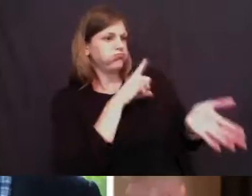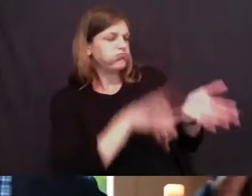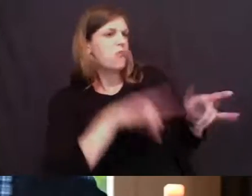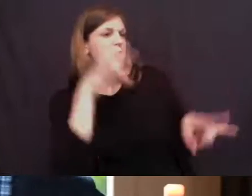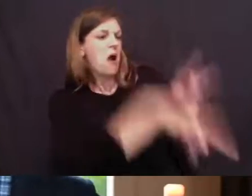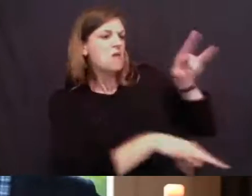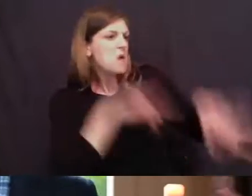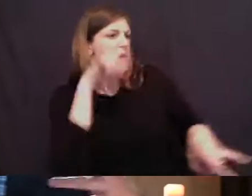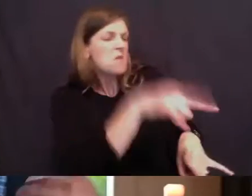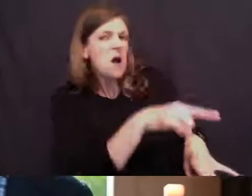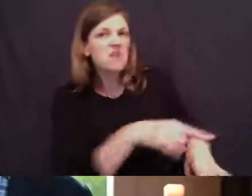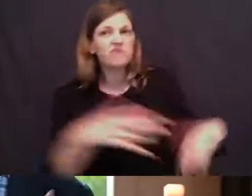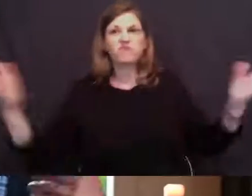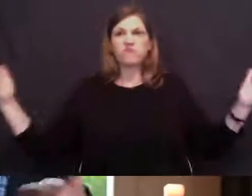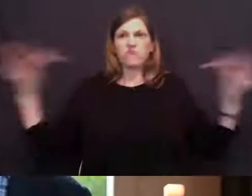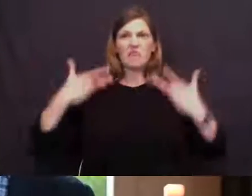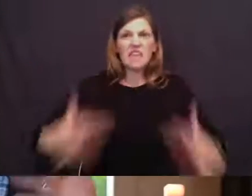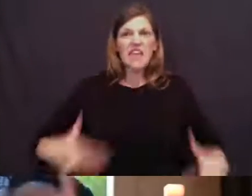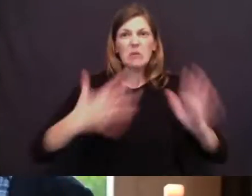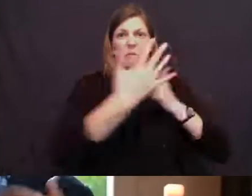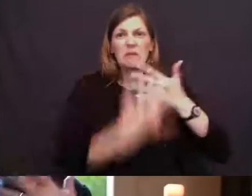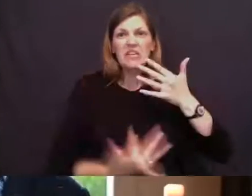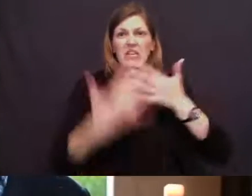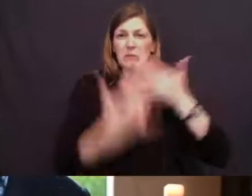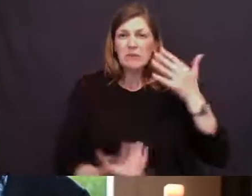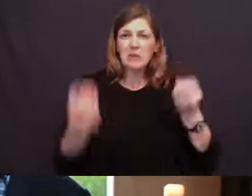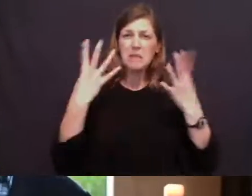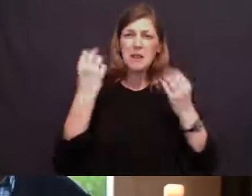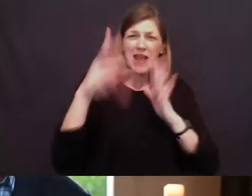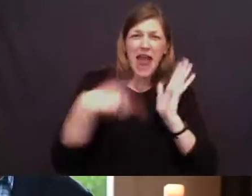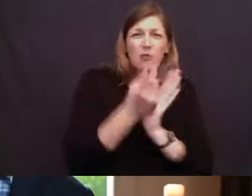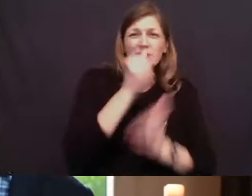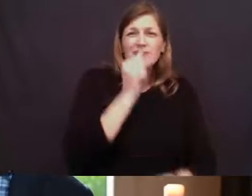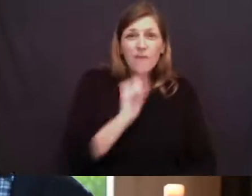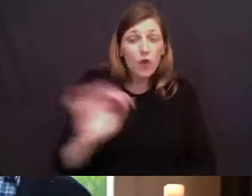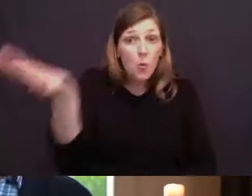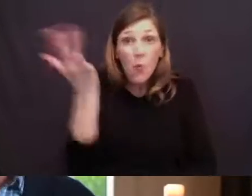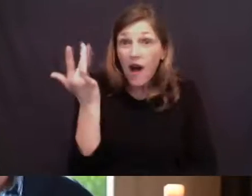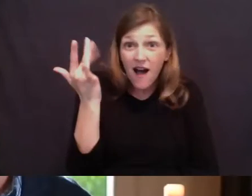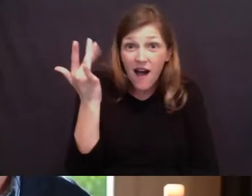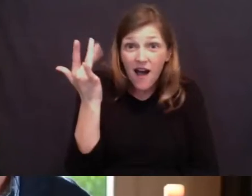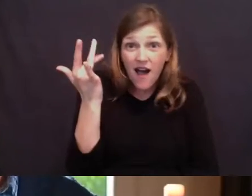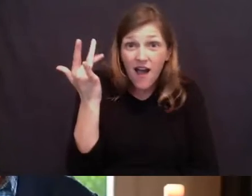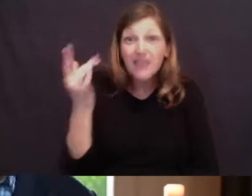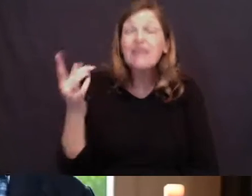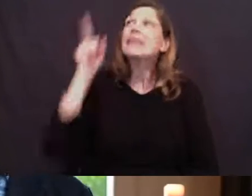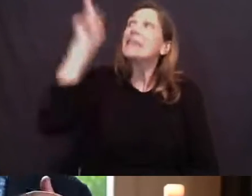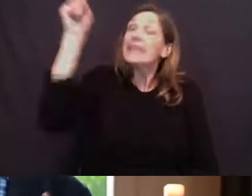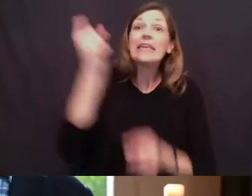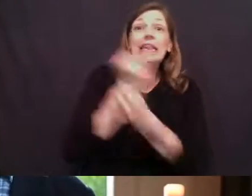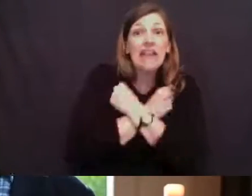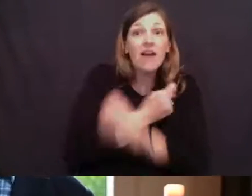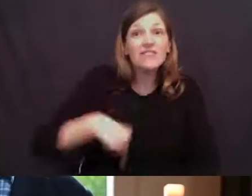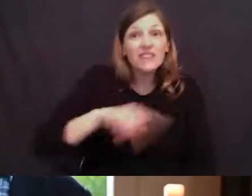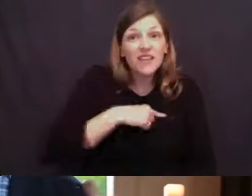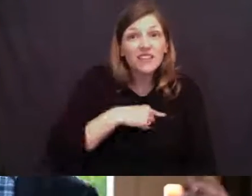him, hanging there naked, bleeding for hours and hours, suffering. Why? Because he loves us, so that he could deal